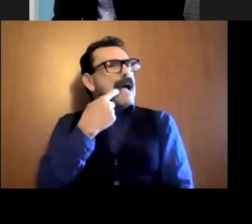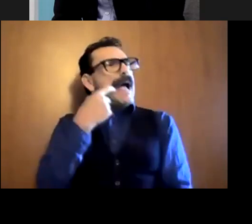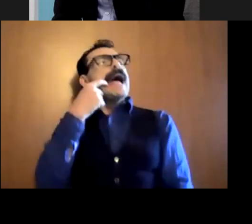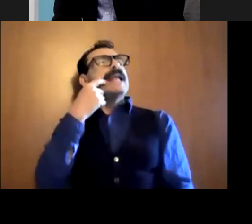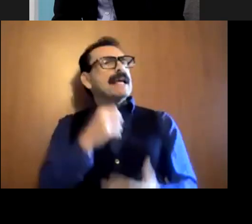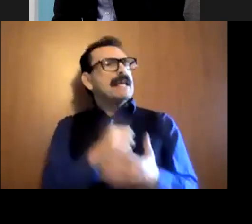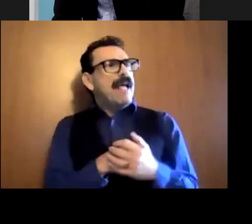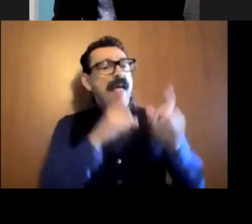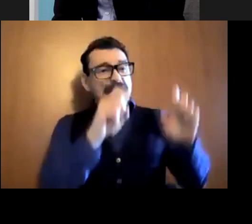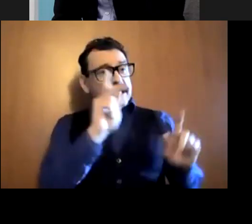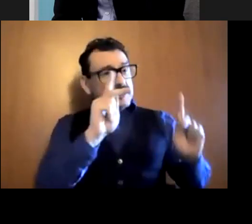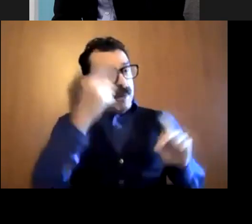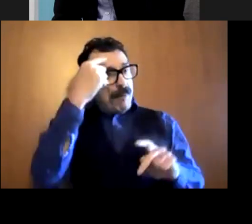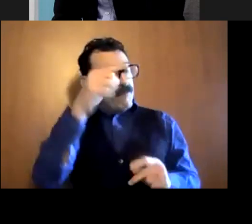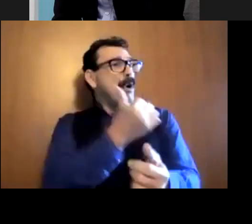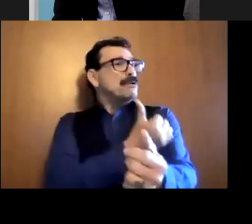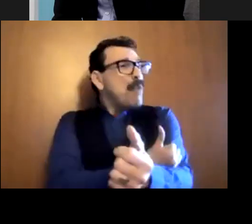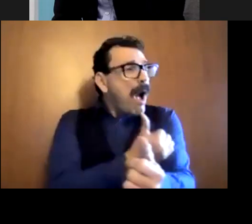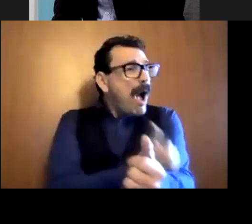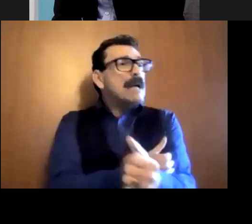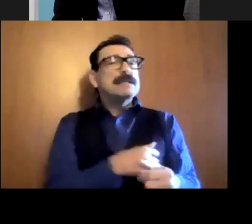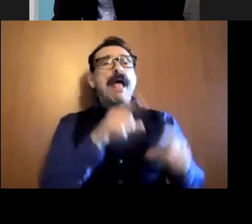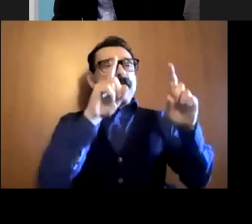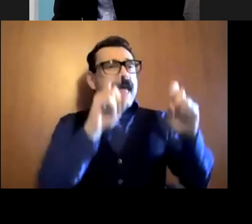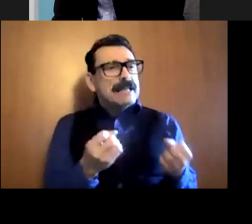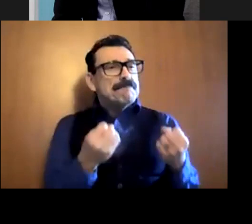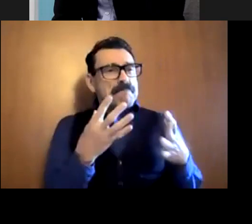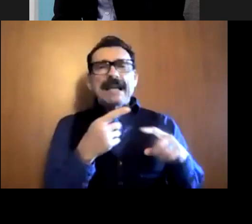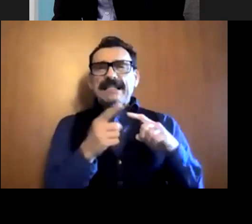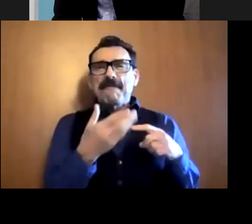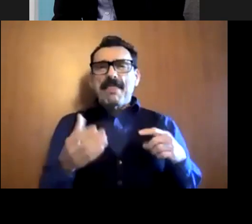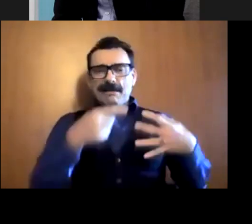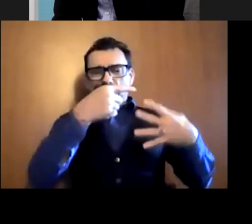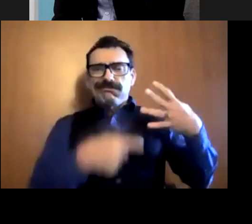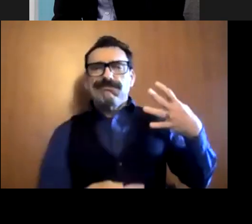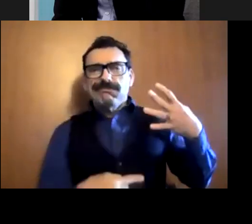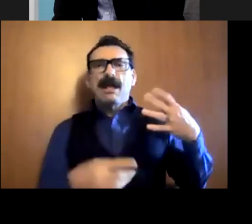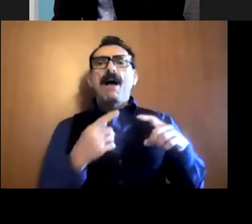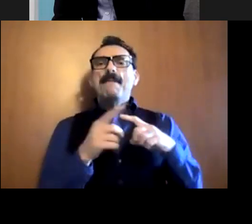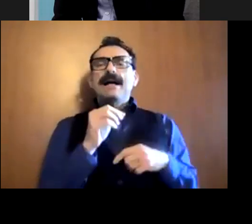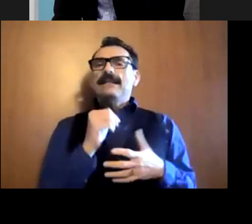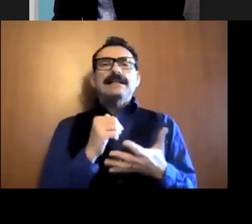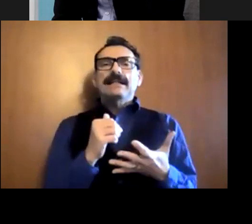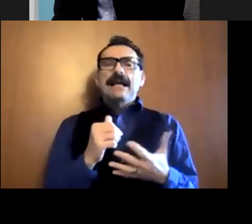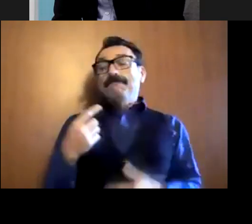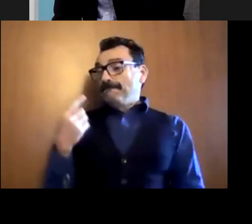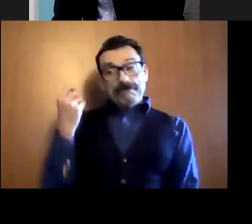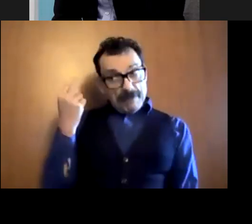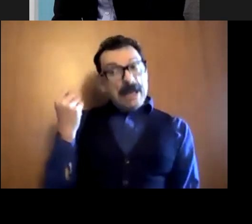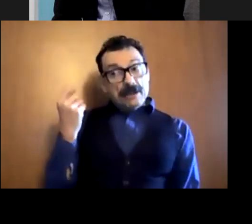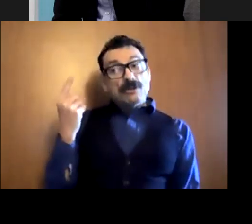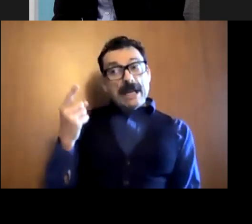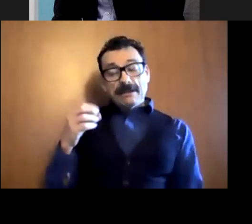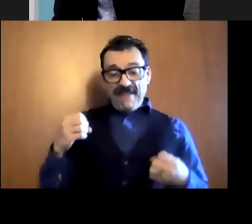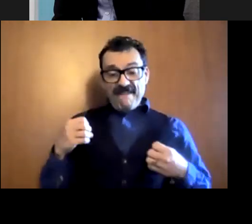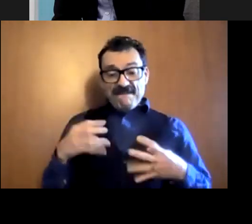on drugs or whether I take drugs and so forth, right? So again, I understand all of that. I get the fear and I get